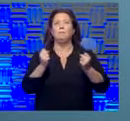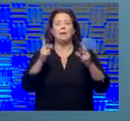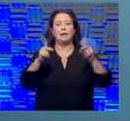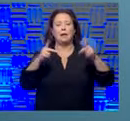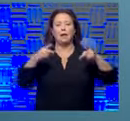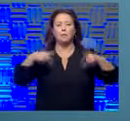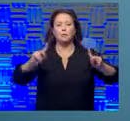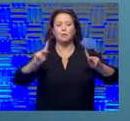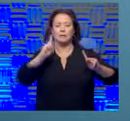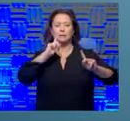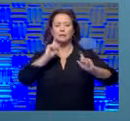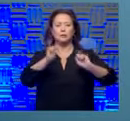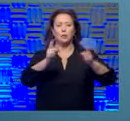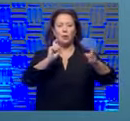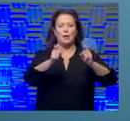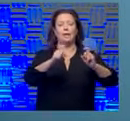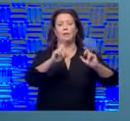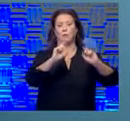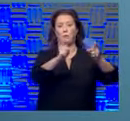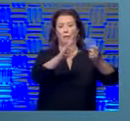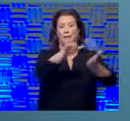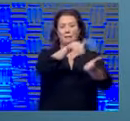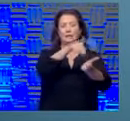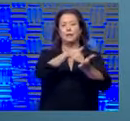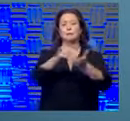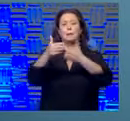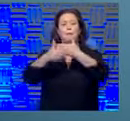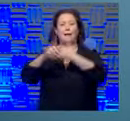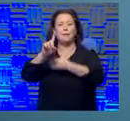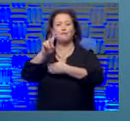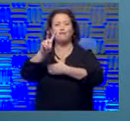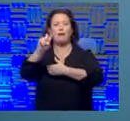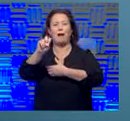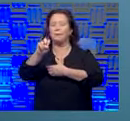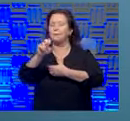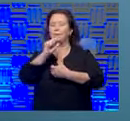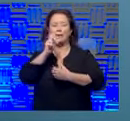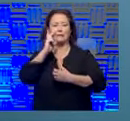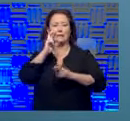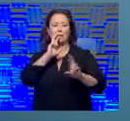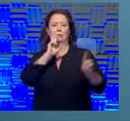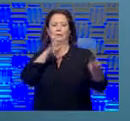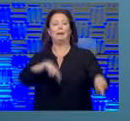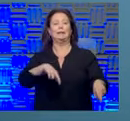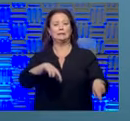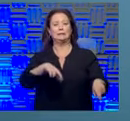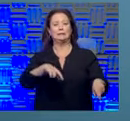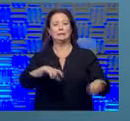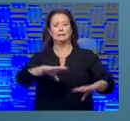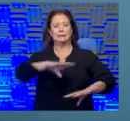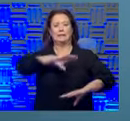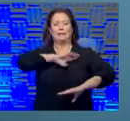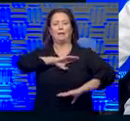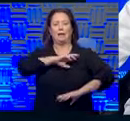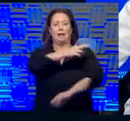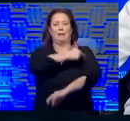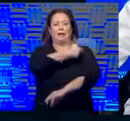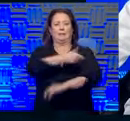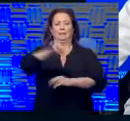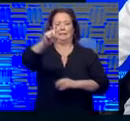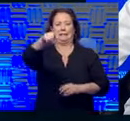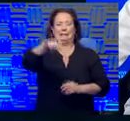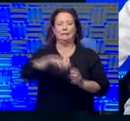for blood collection at our donor centers, at blood drives, but we're still not seeing the response we need to see in order to meet hospital need right